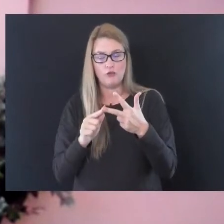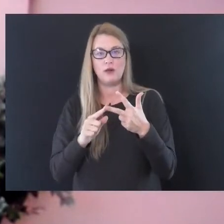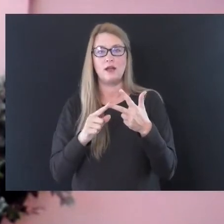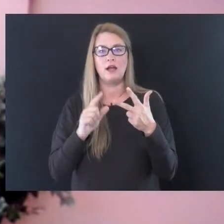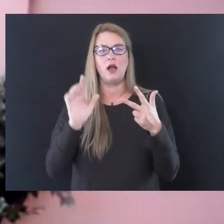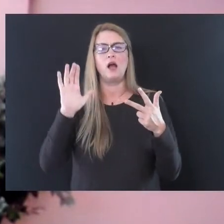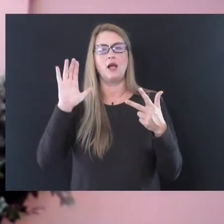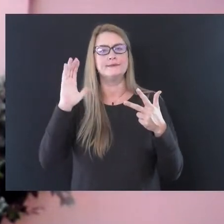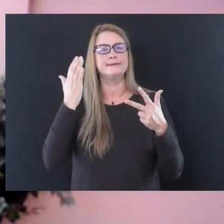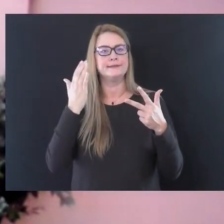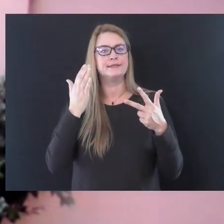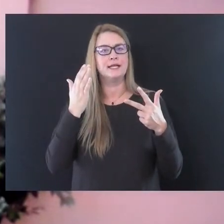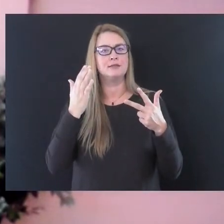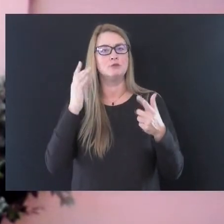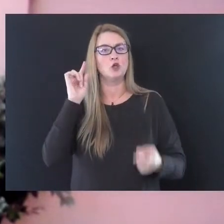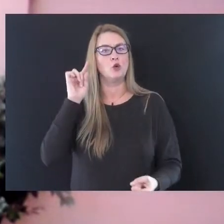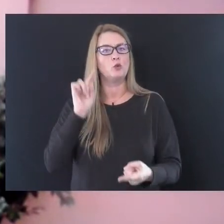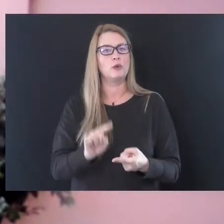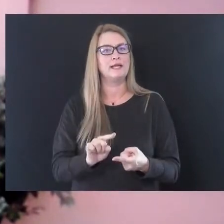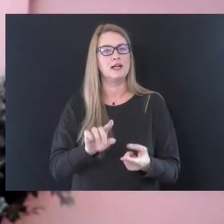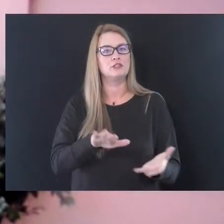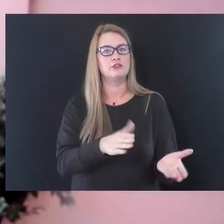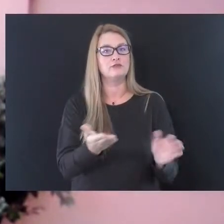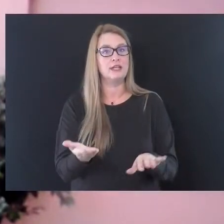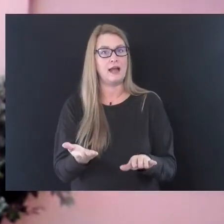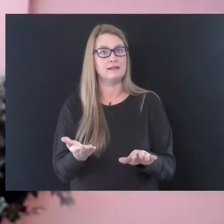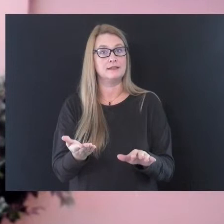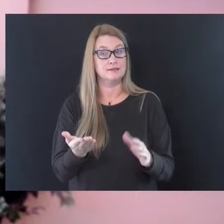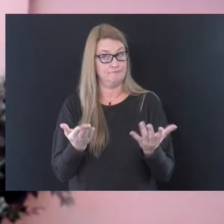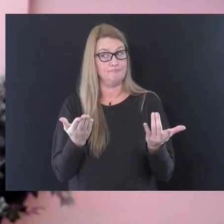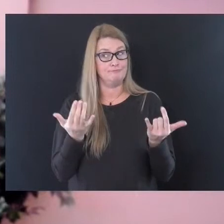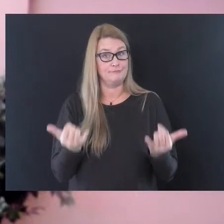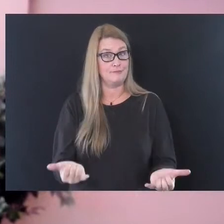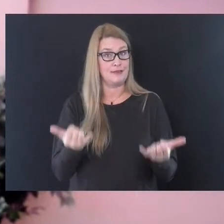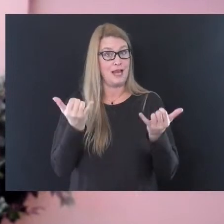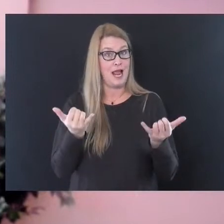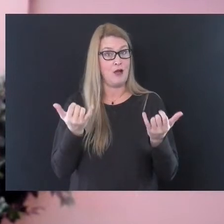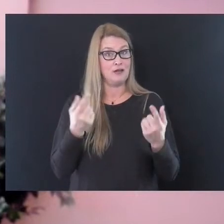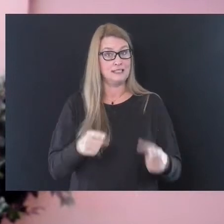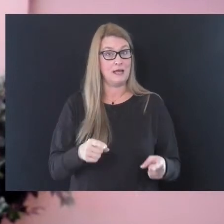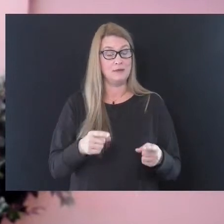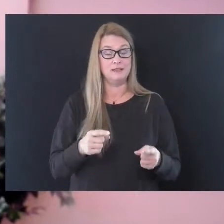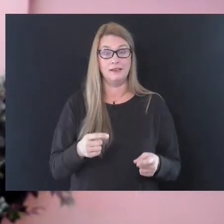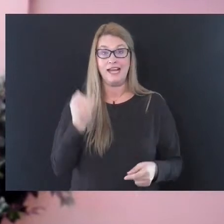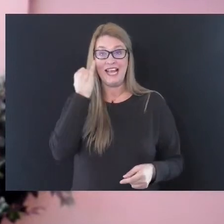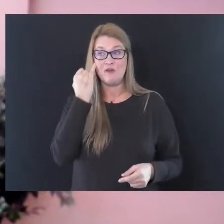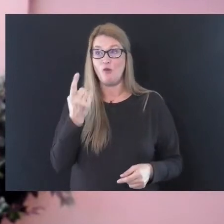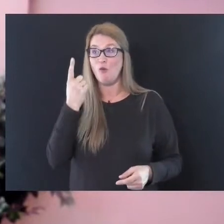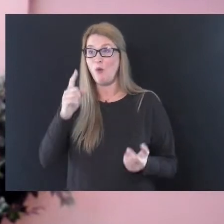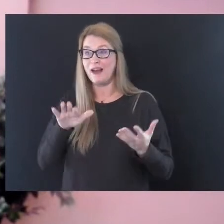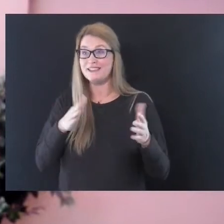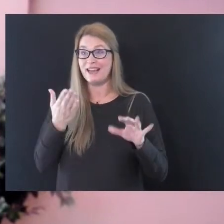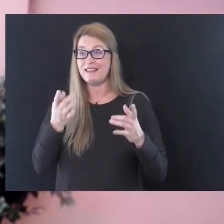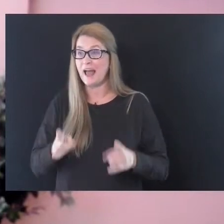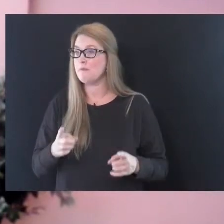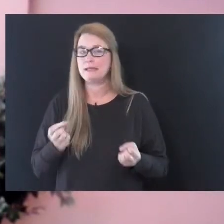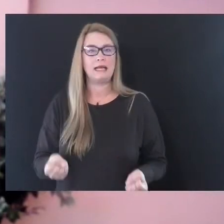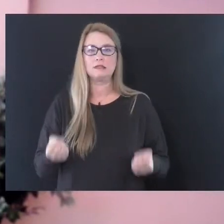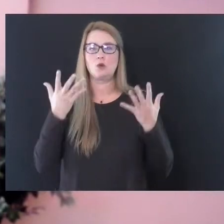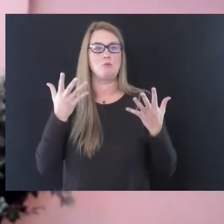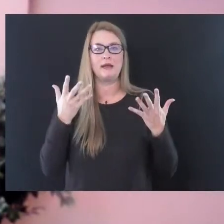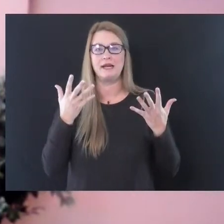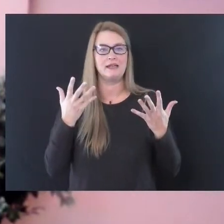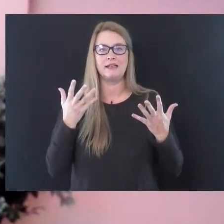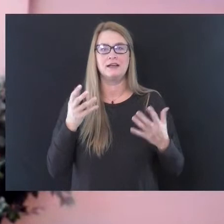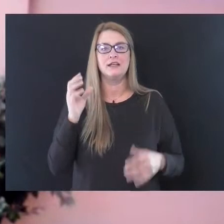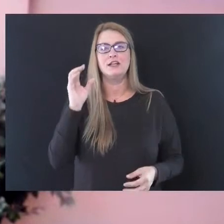us, that the reduction in the number of deaths, and as the governor said, one death is too many, and He read a lot of names today